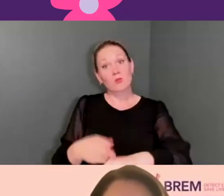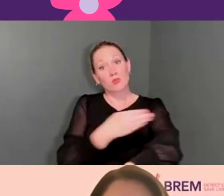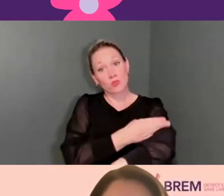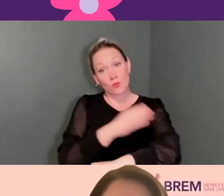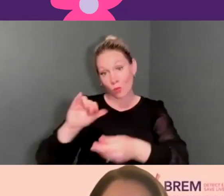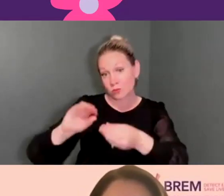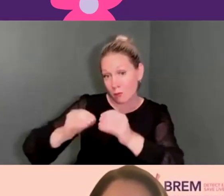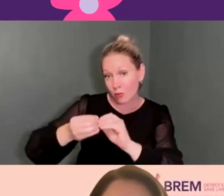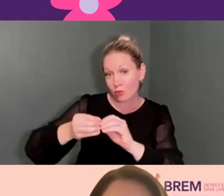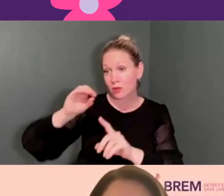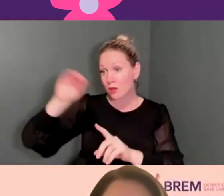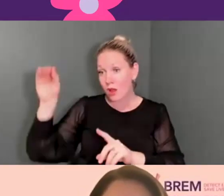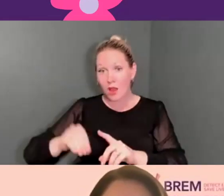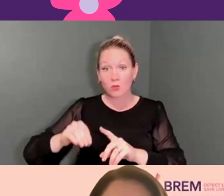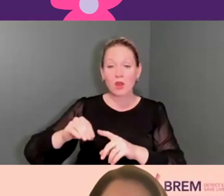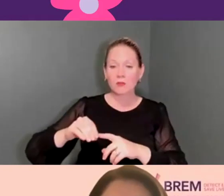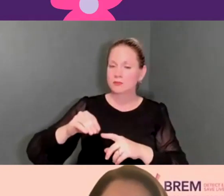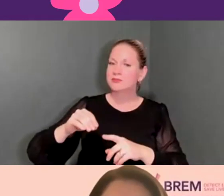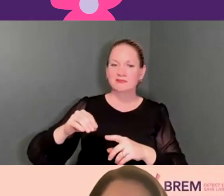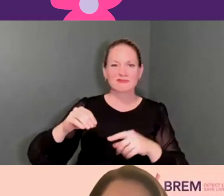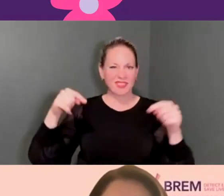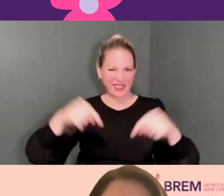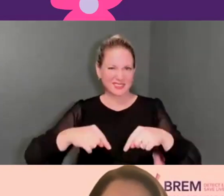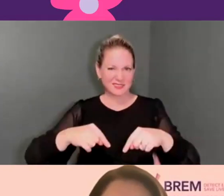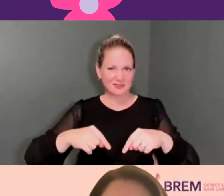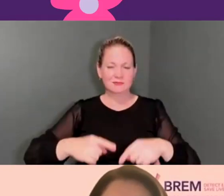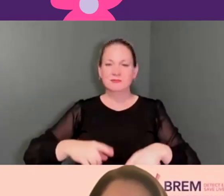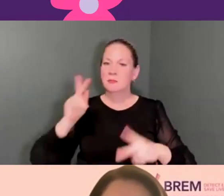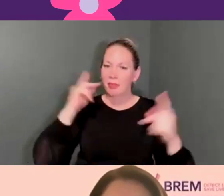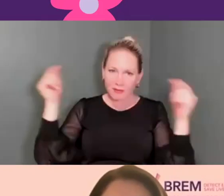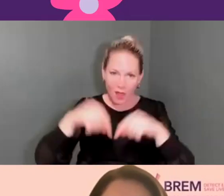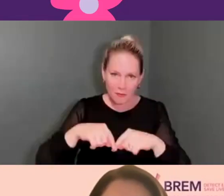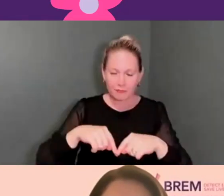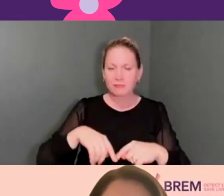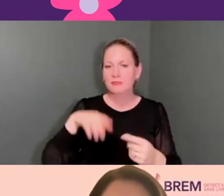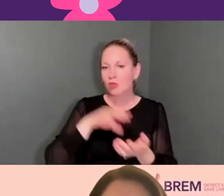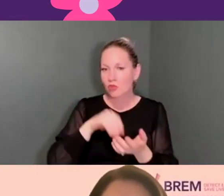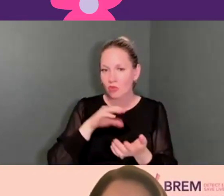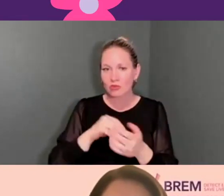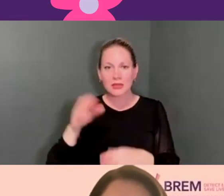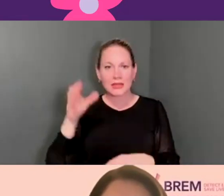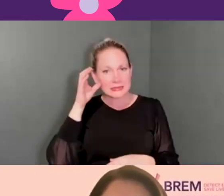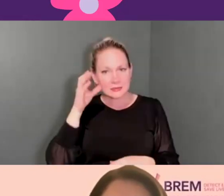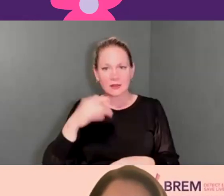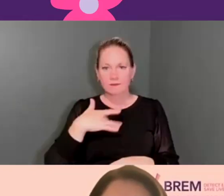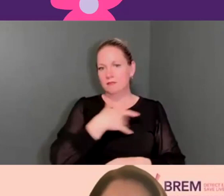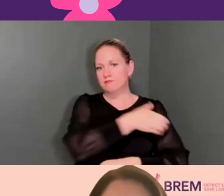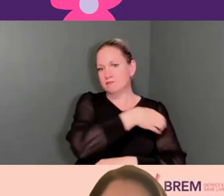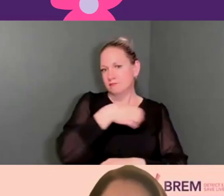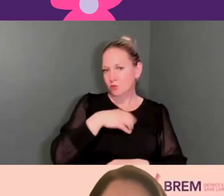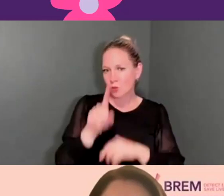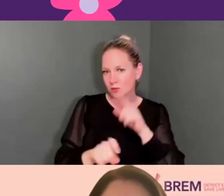join, listen, hear, learn, and be empowered to ask those questions. And I think it is especially